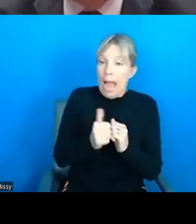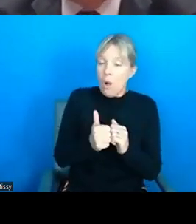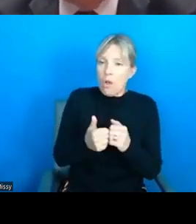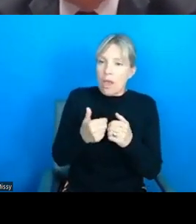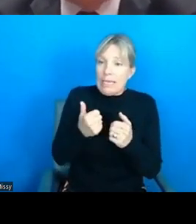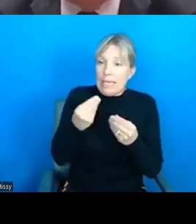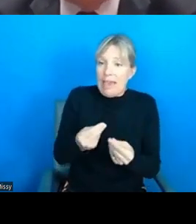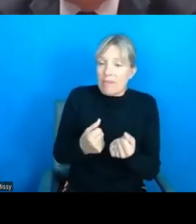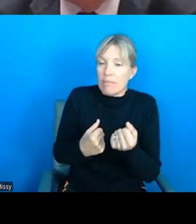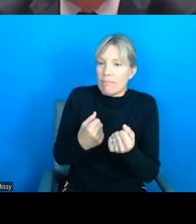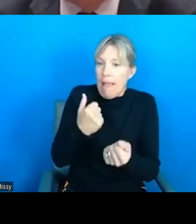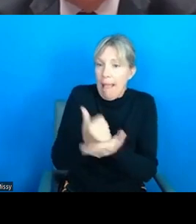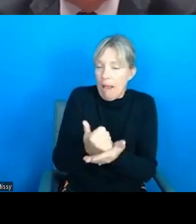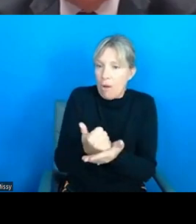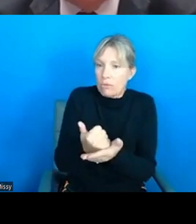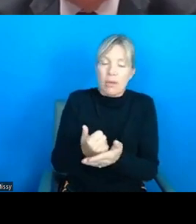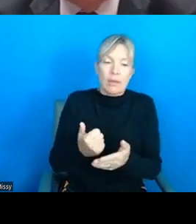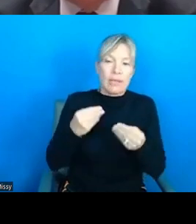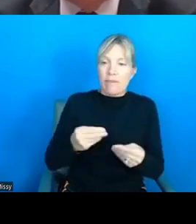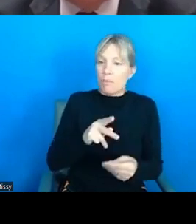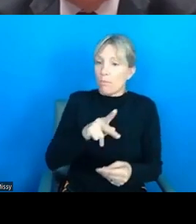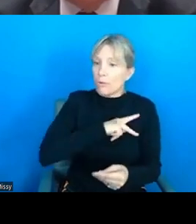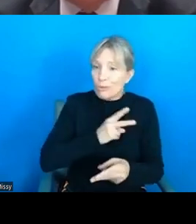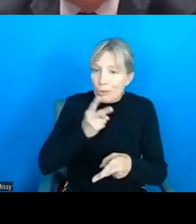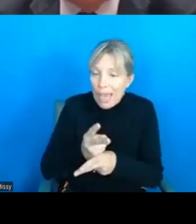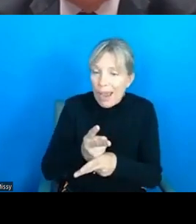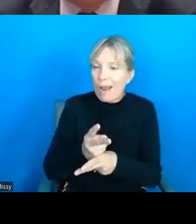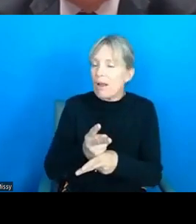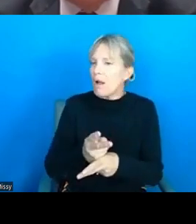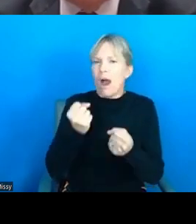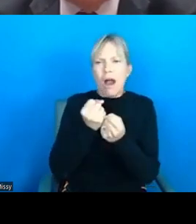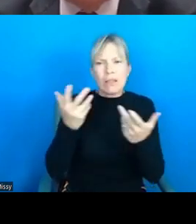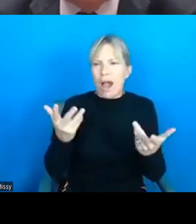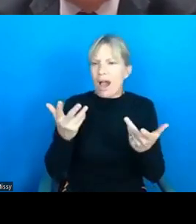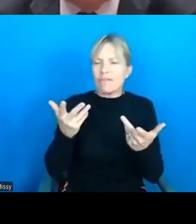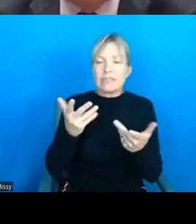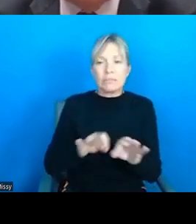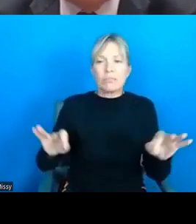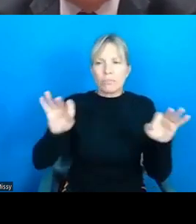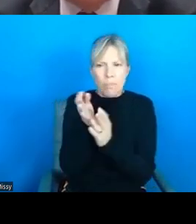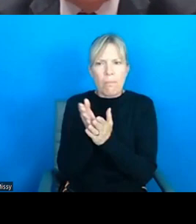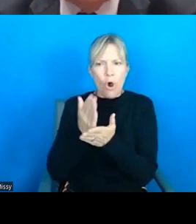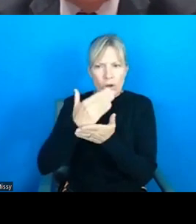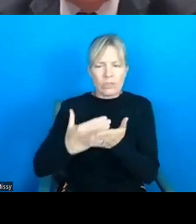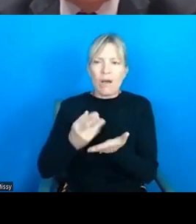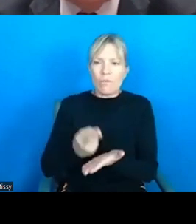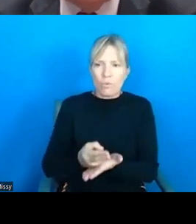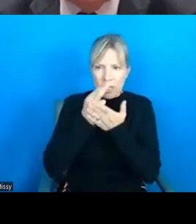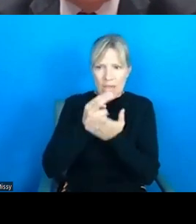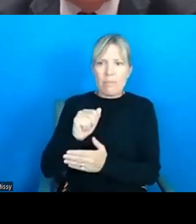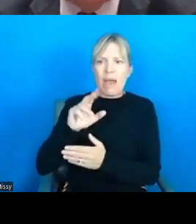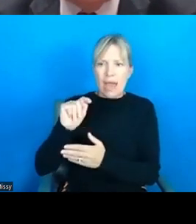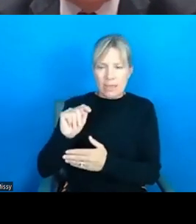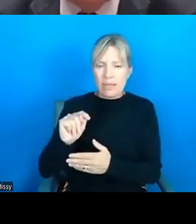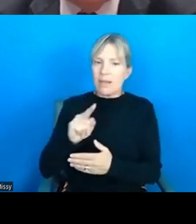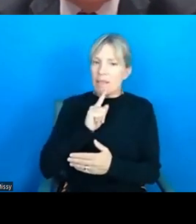to them, personal care assistance. There were a lot of significant aspects of the Rehabilitation Act